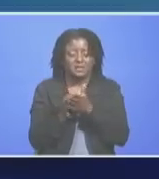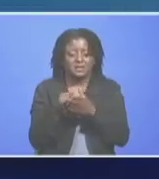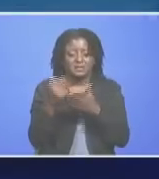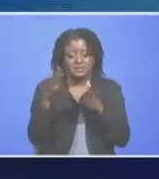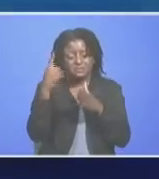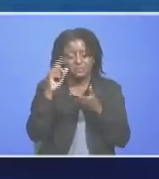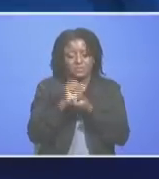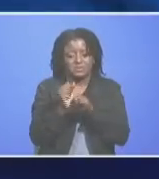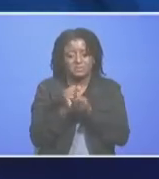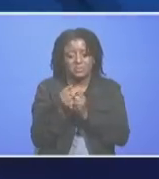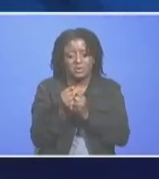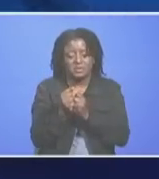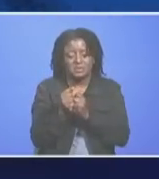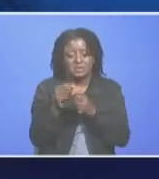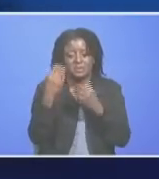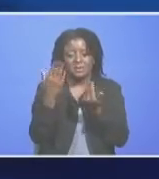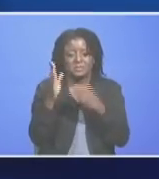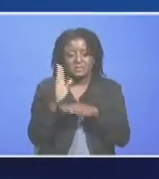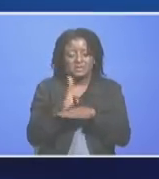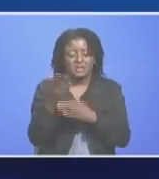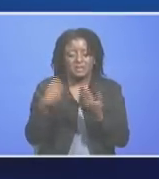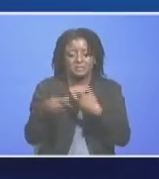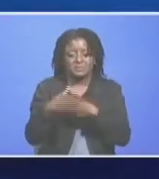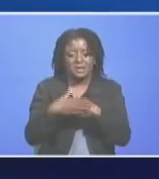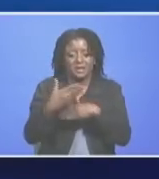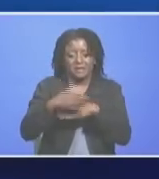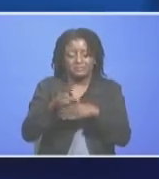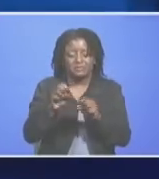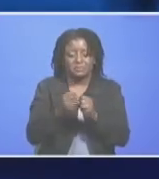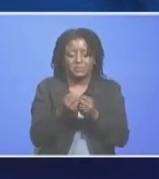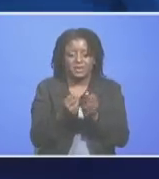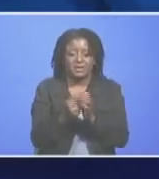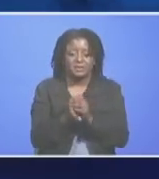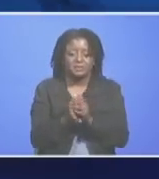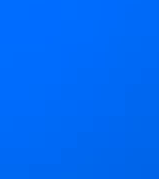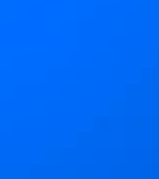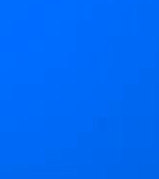for sports. Stay tuned. The Bahamas Tonight comes back after the break.